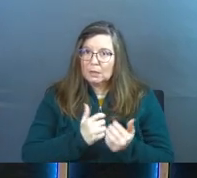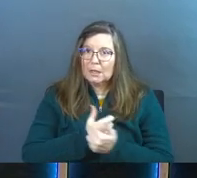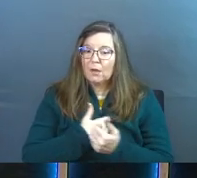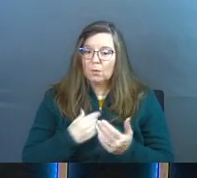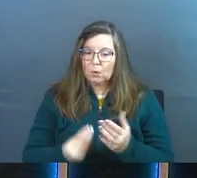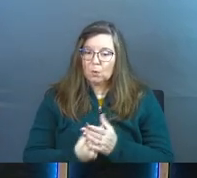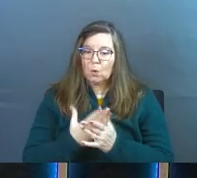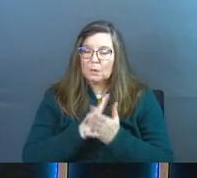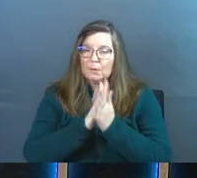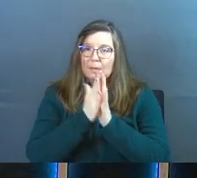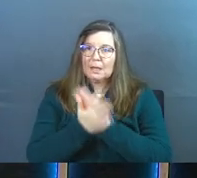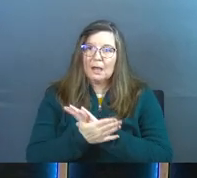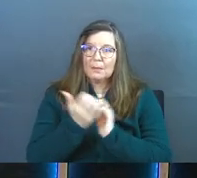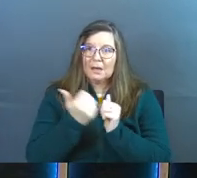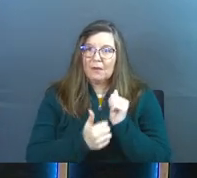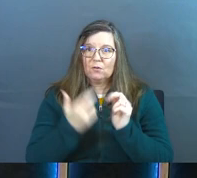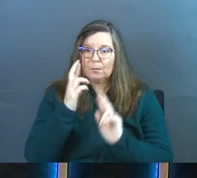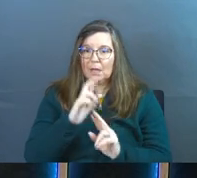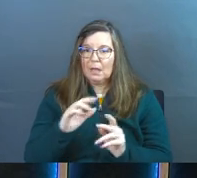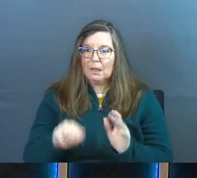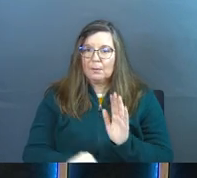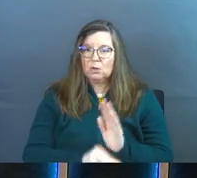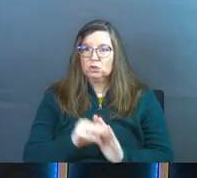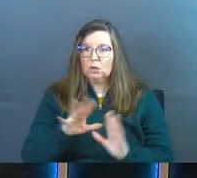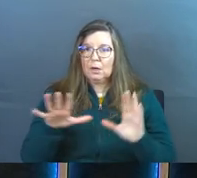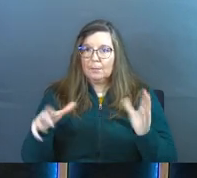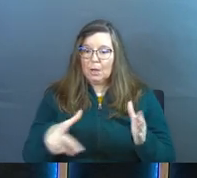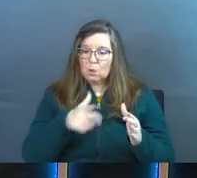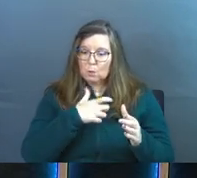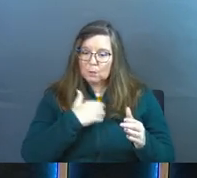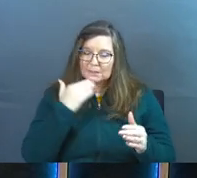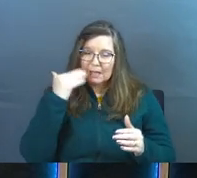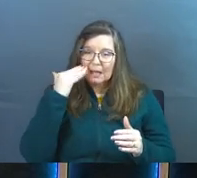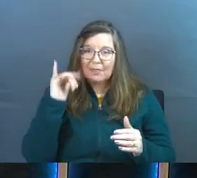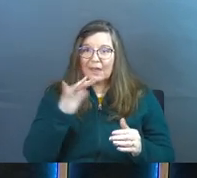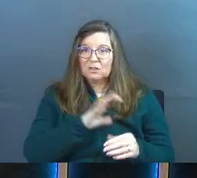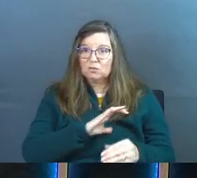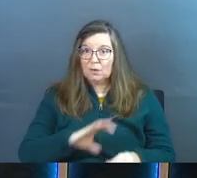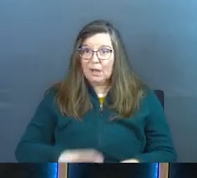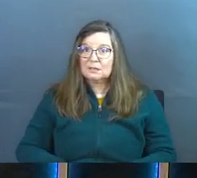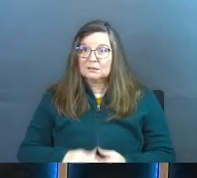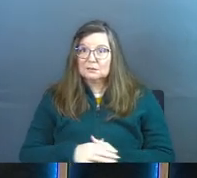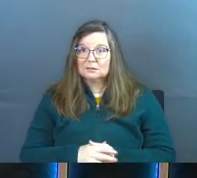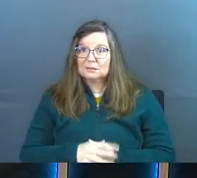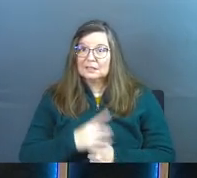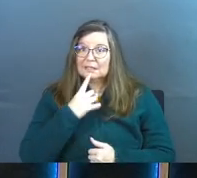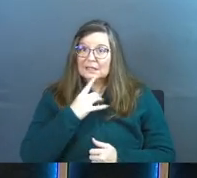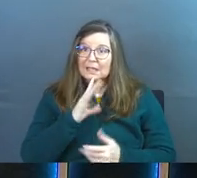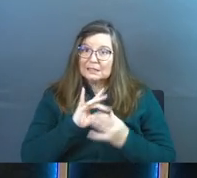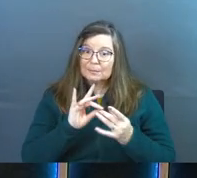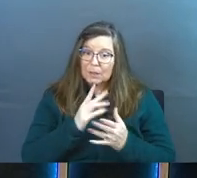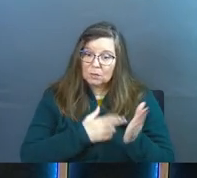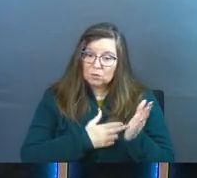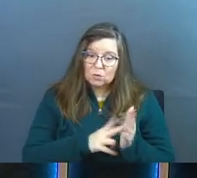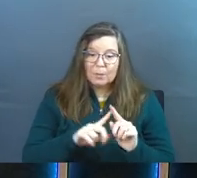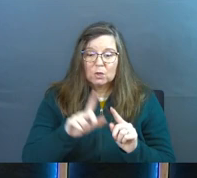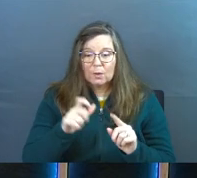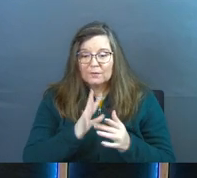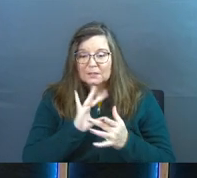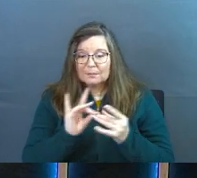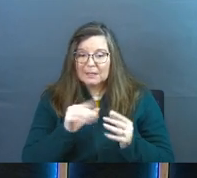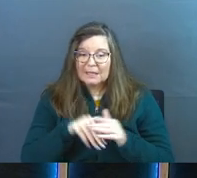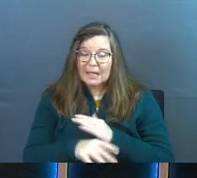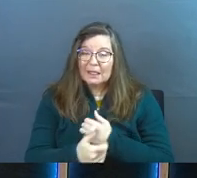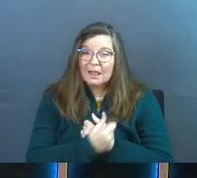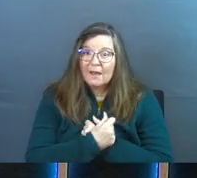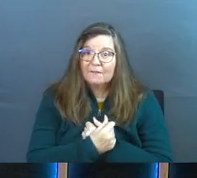will grow to become in every respect the mature body of him who is the head, that is Christ. He says, speak the truth, but you got to speak it